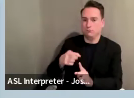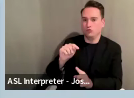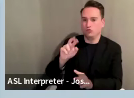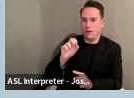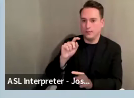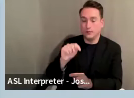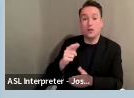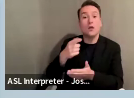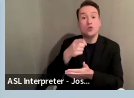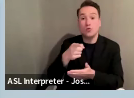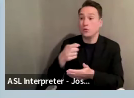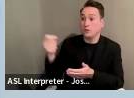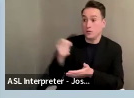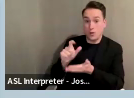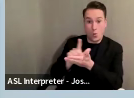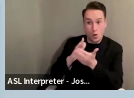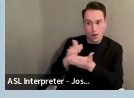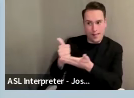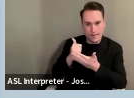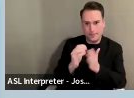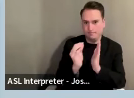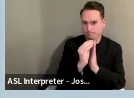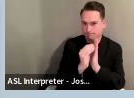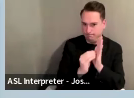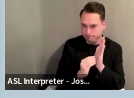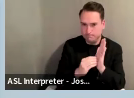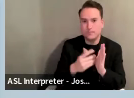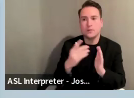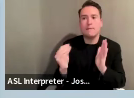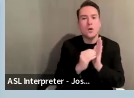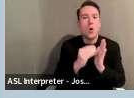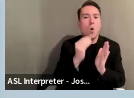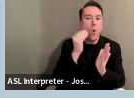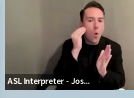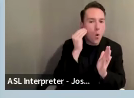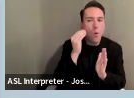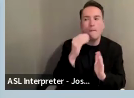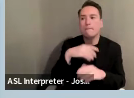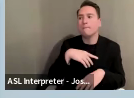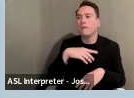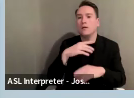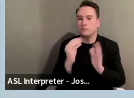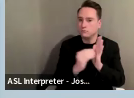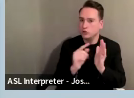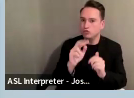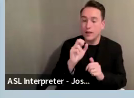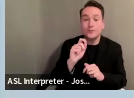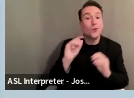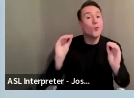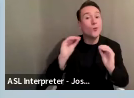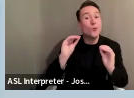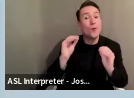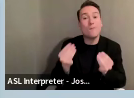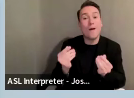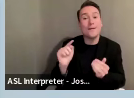lawyer help you put your home into that trust, and typically they do that. There's no property tax reassessment or anything like that, because the